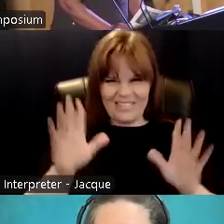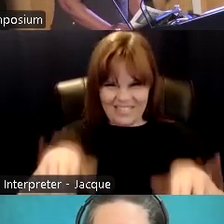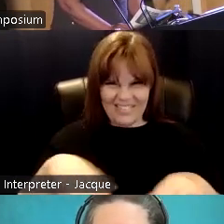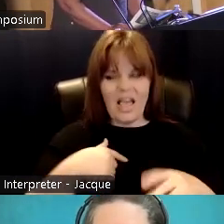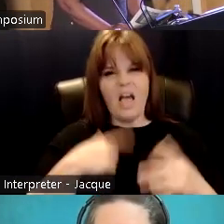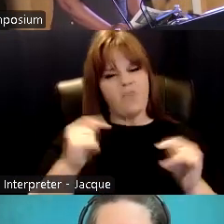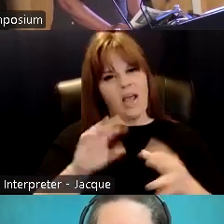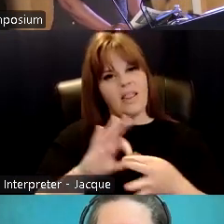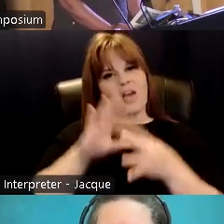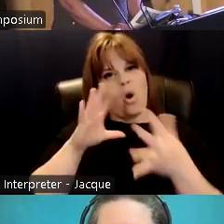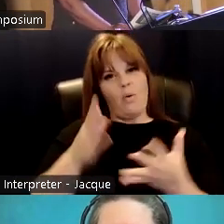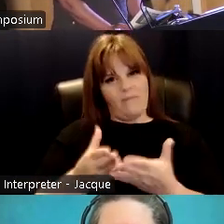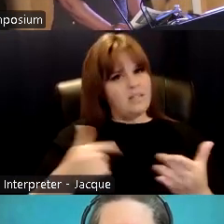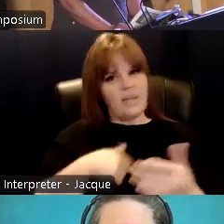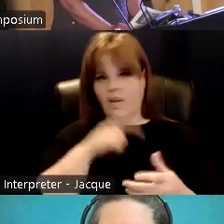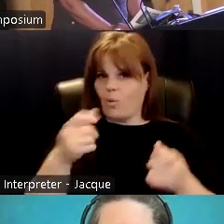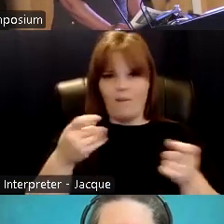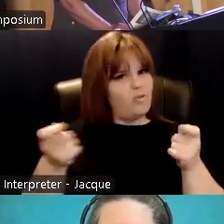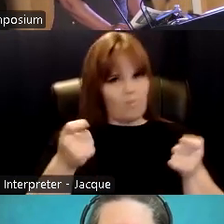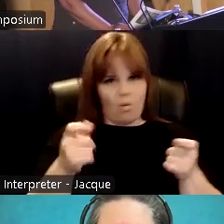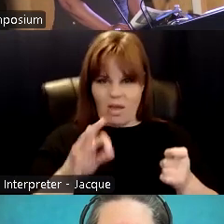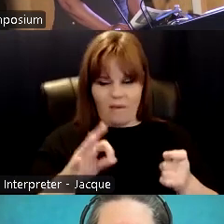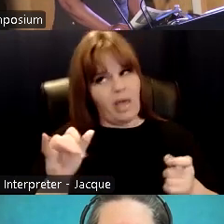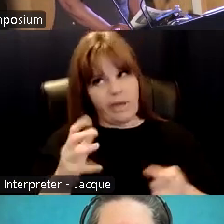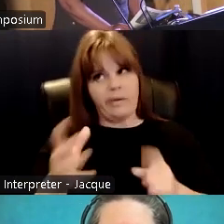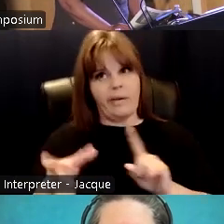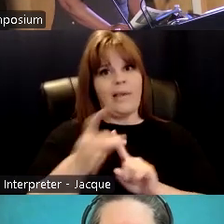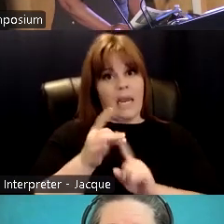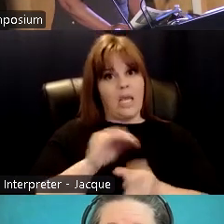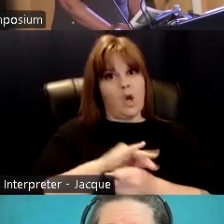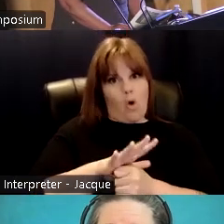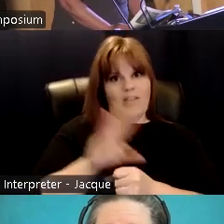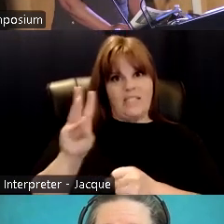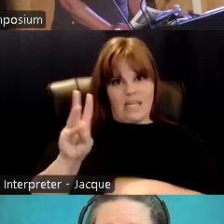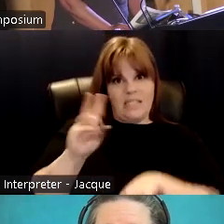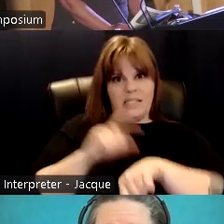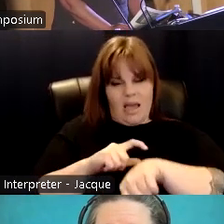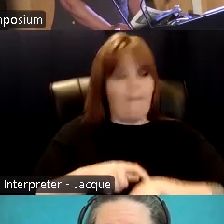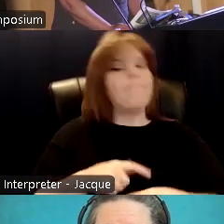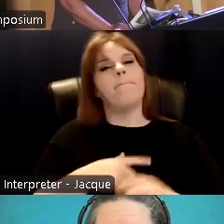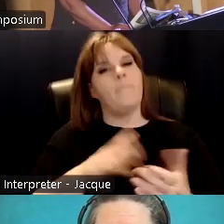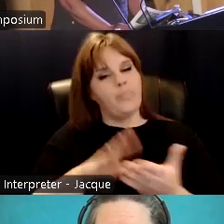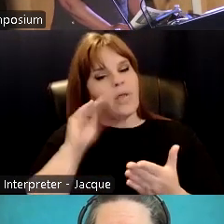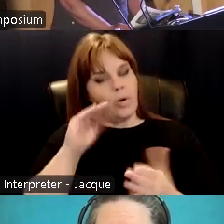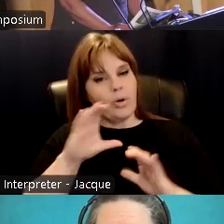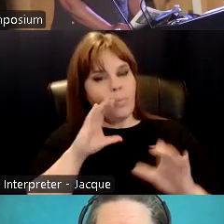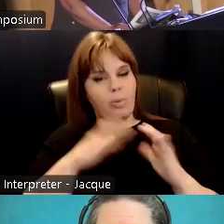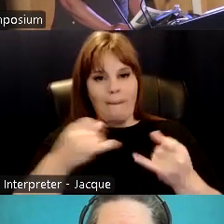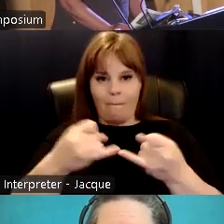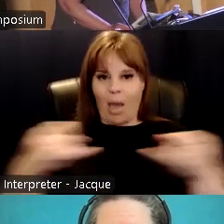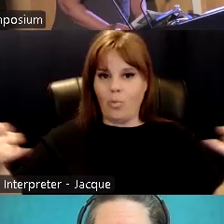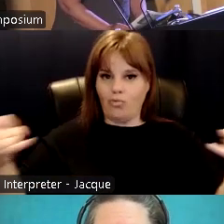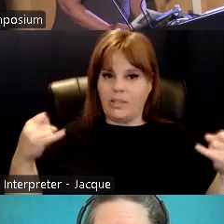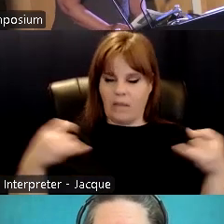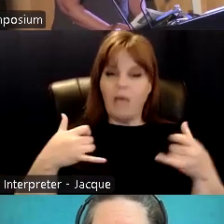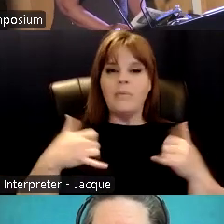let things go that I don't have control of, like getting COVID 6 times. I learned to communicate my boundaries, but still need